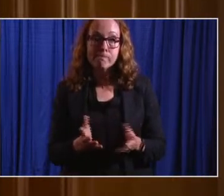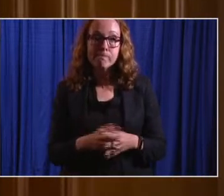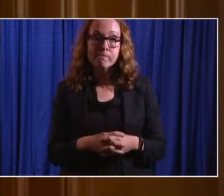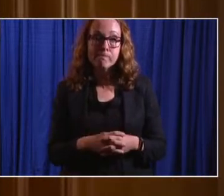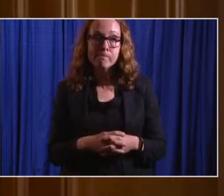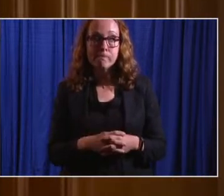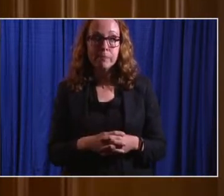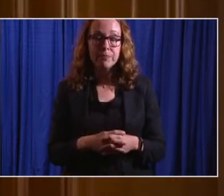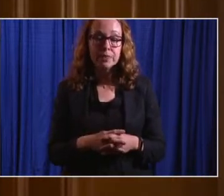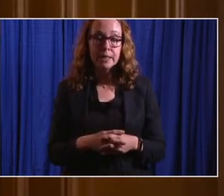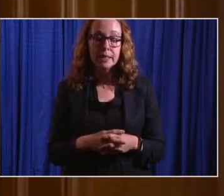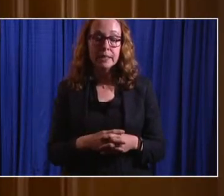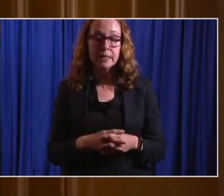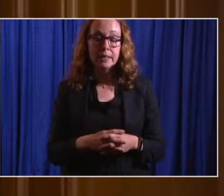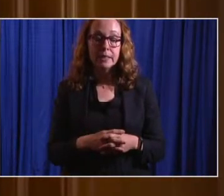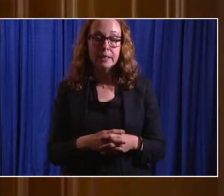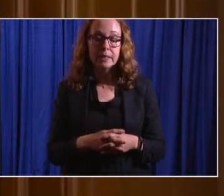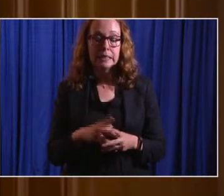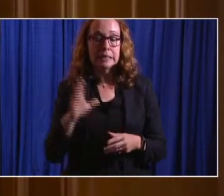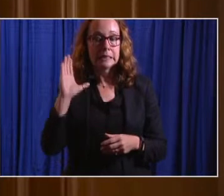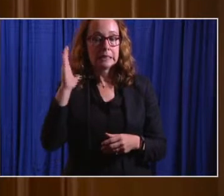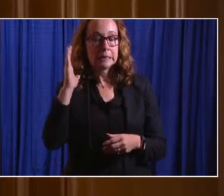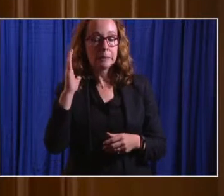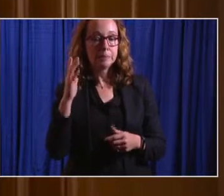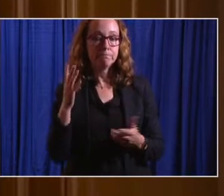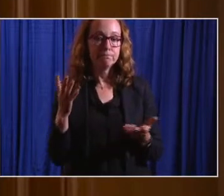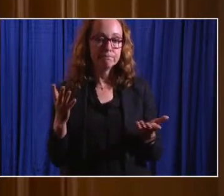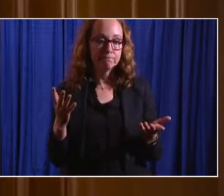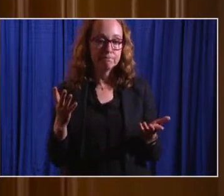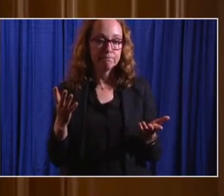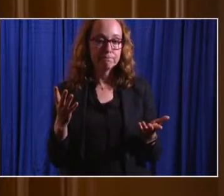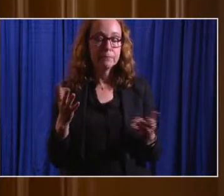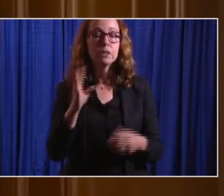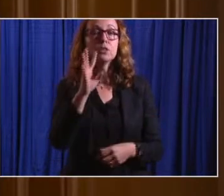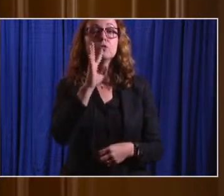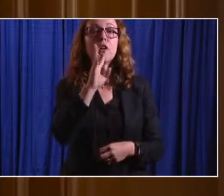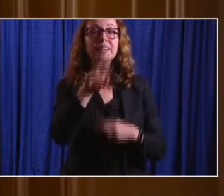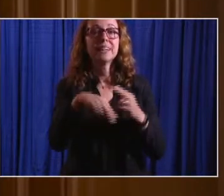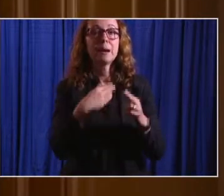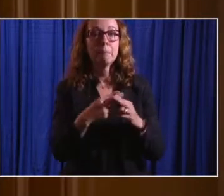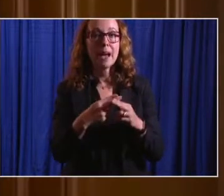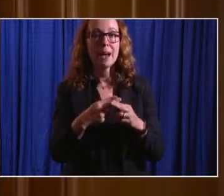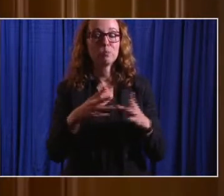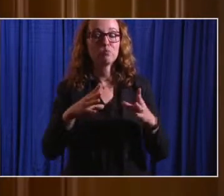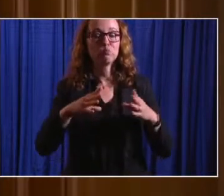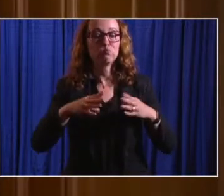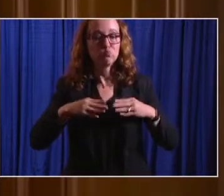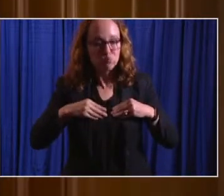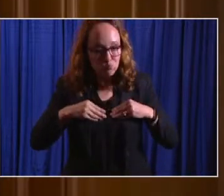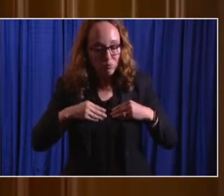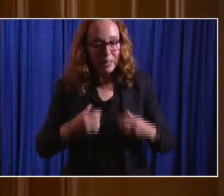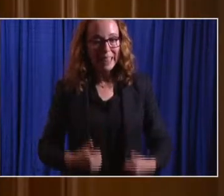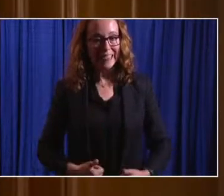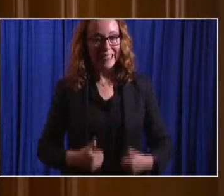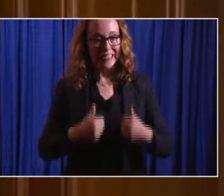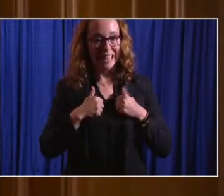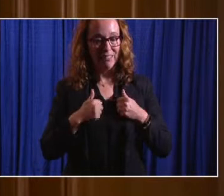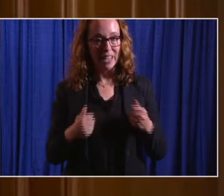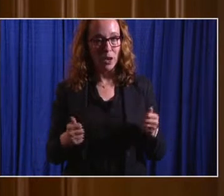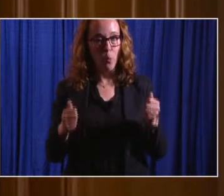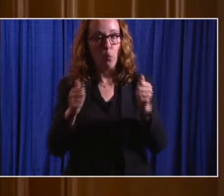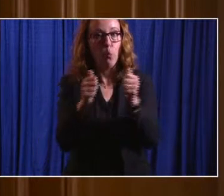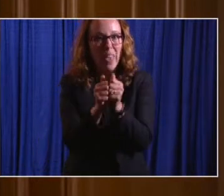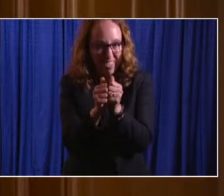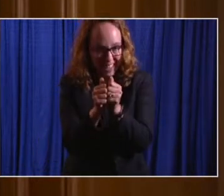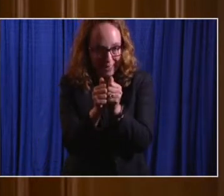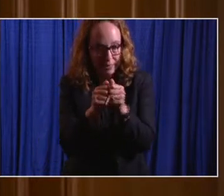it looks to me as if we are talking about living with it at a much lower rate.